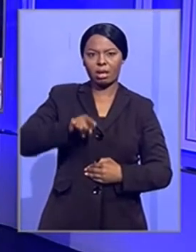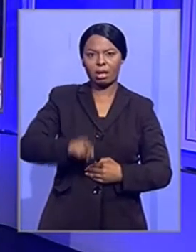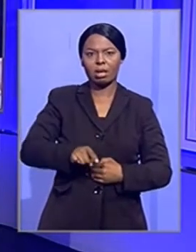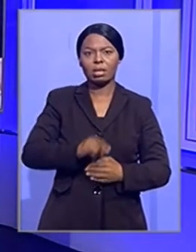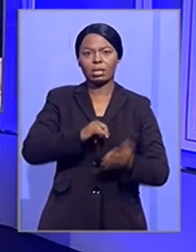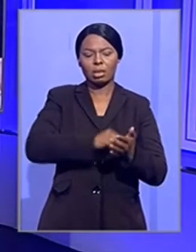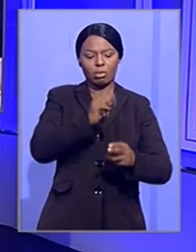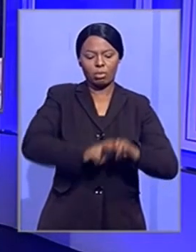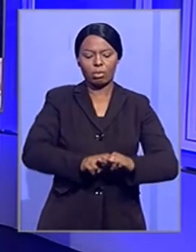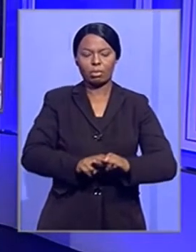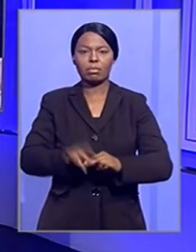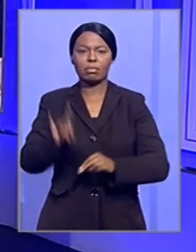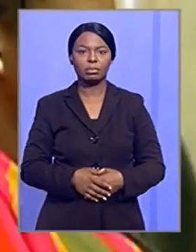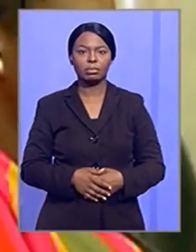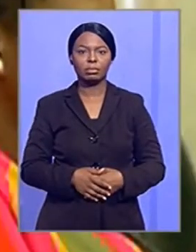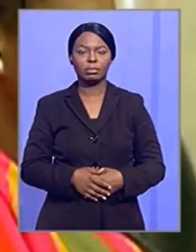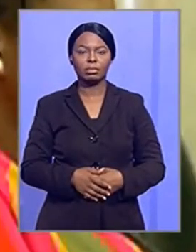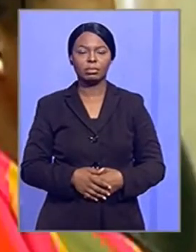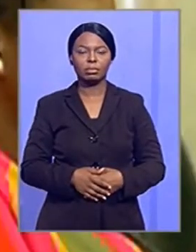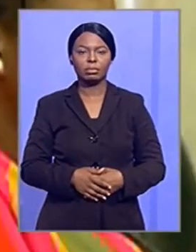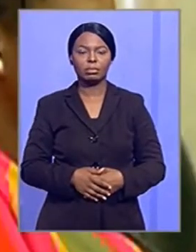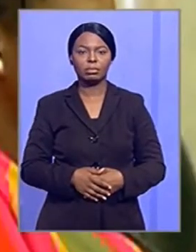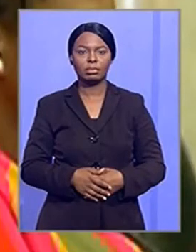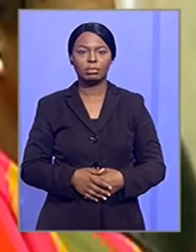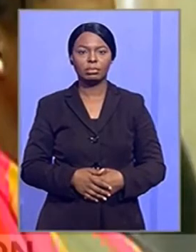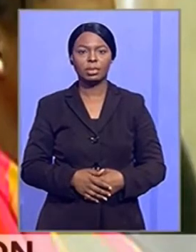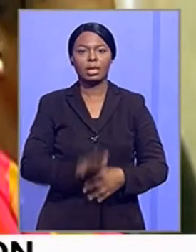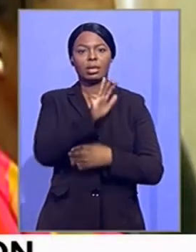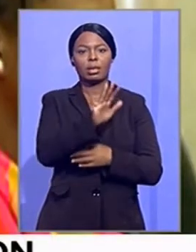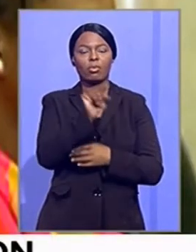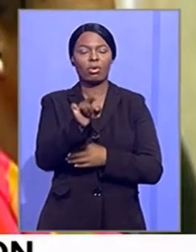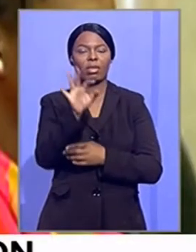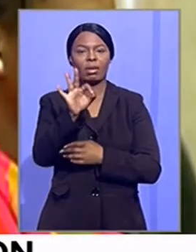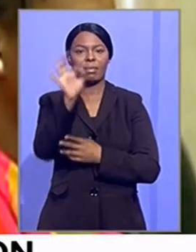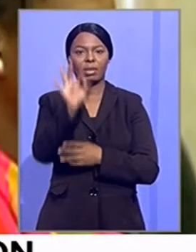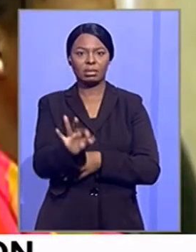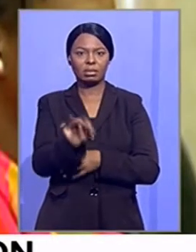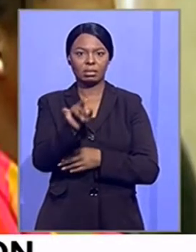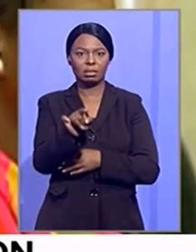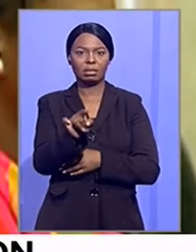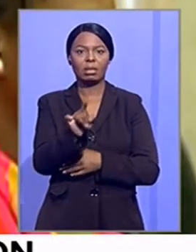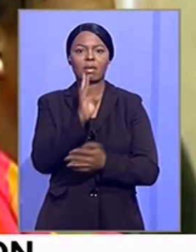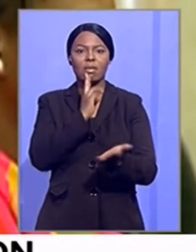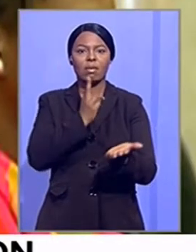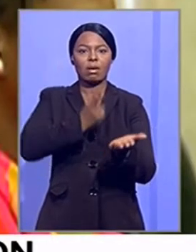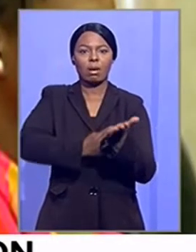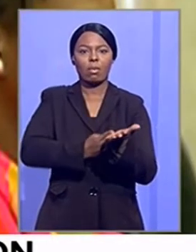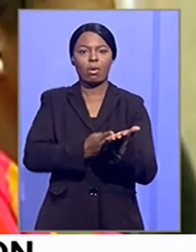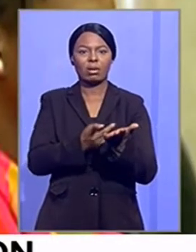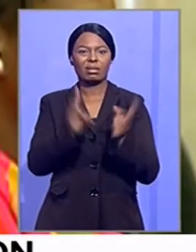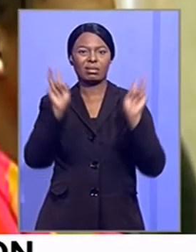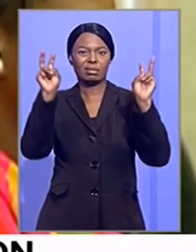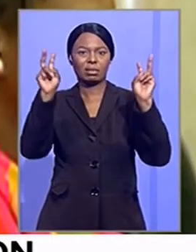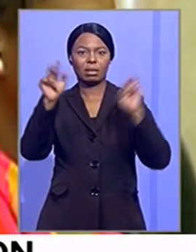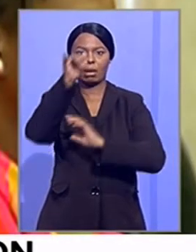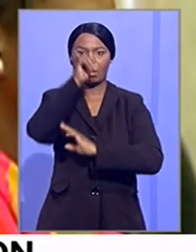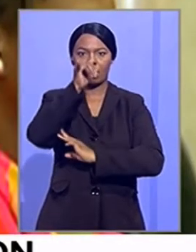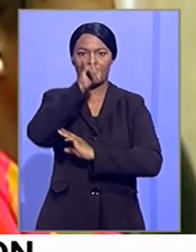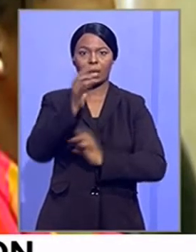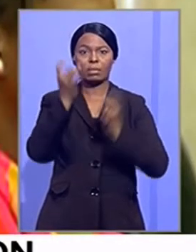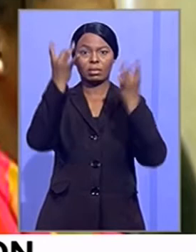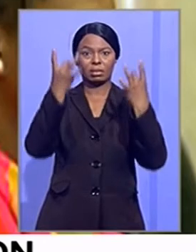le Tlhakubele monongwaha. Of 9.3% in the reported crime statistics is a